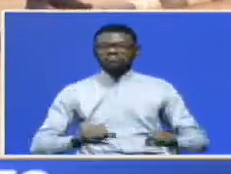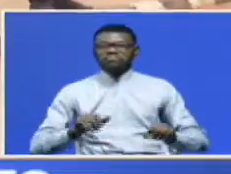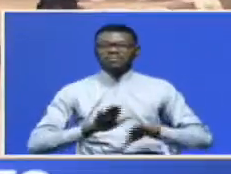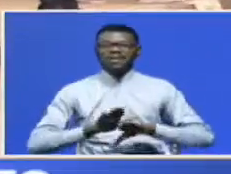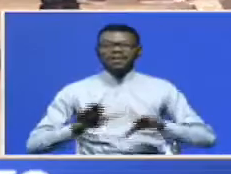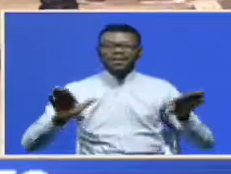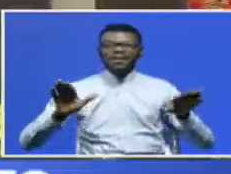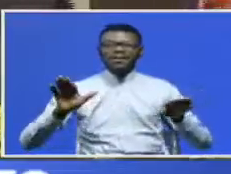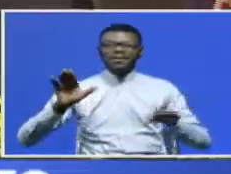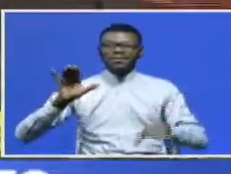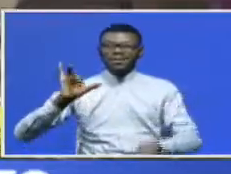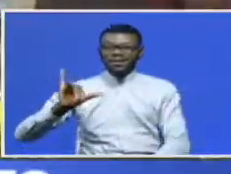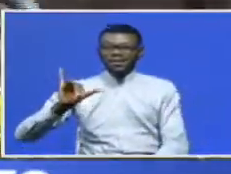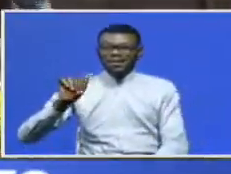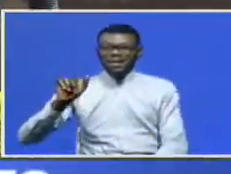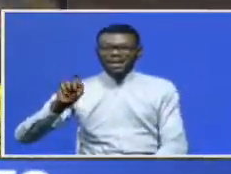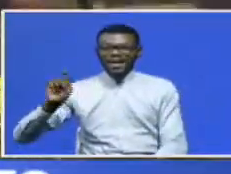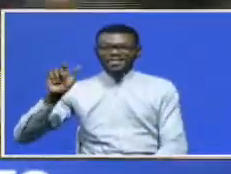Yatta home sits on.